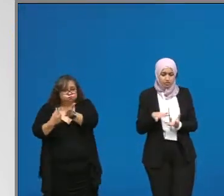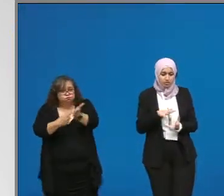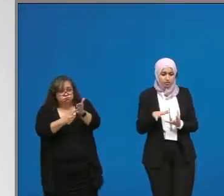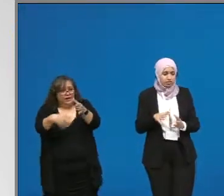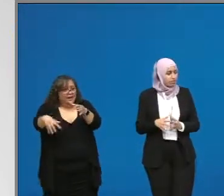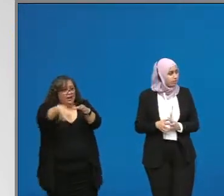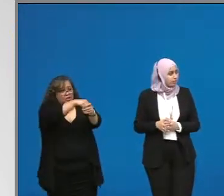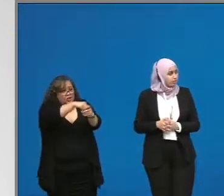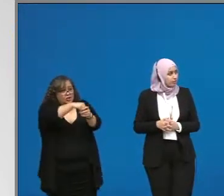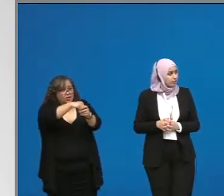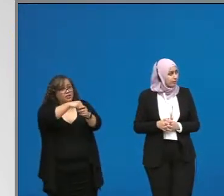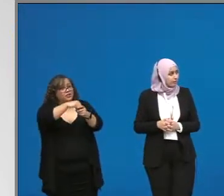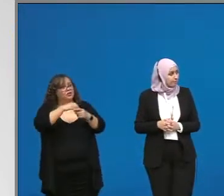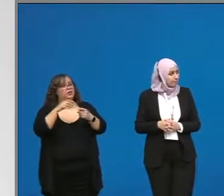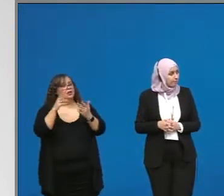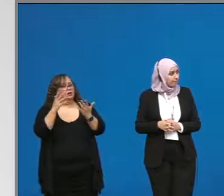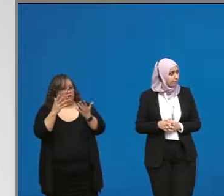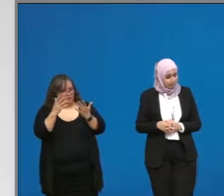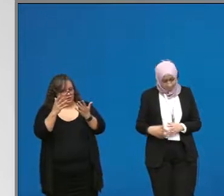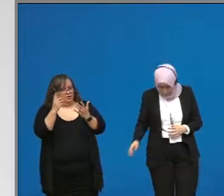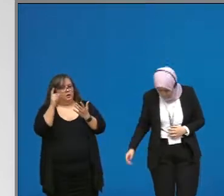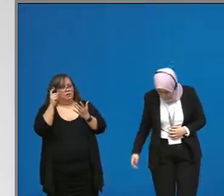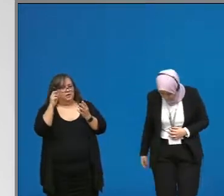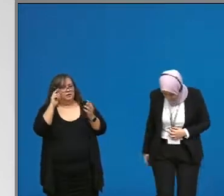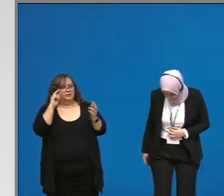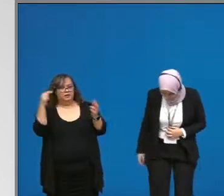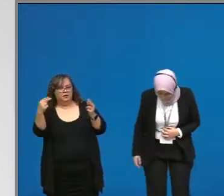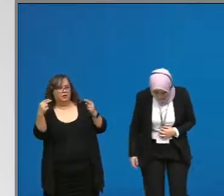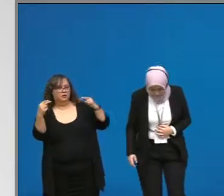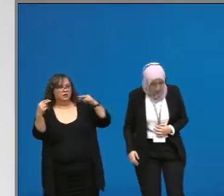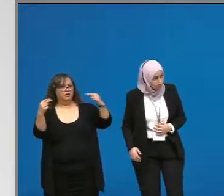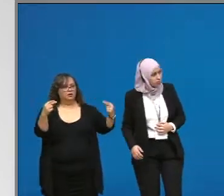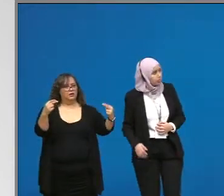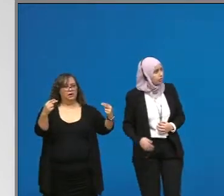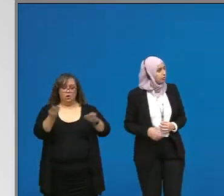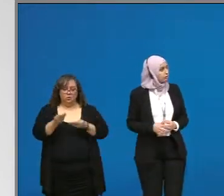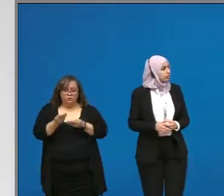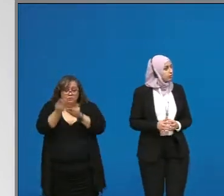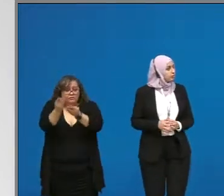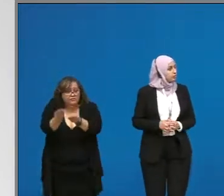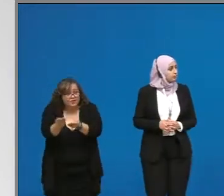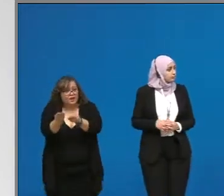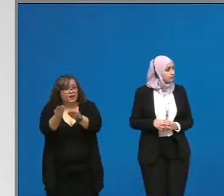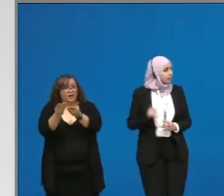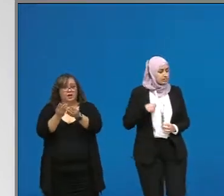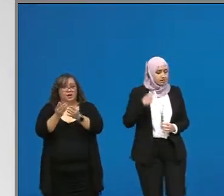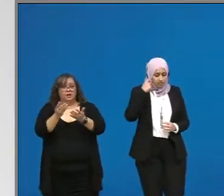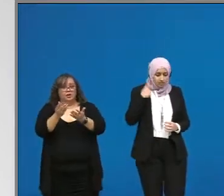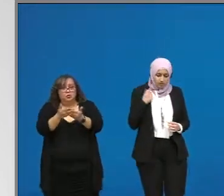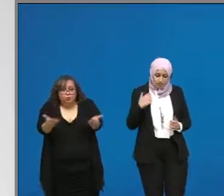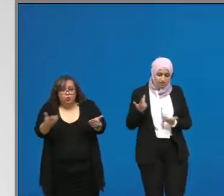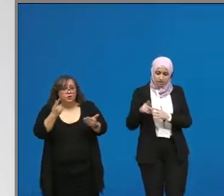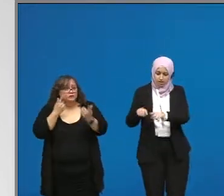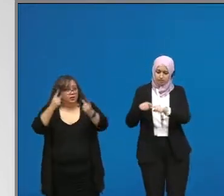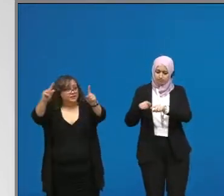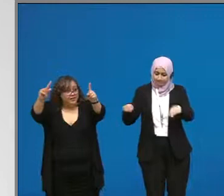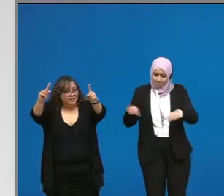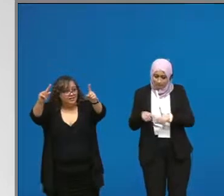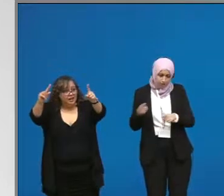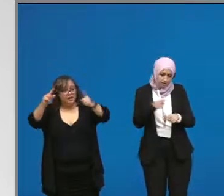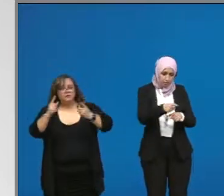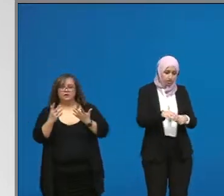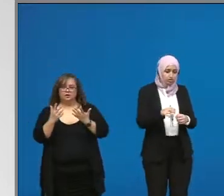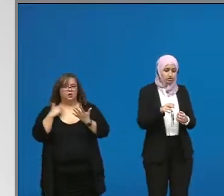to realize how if we supply these pupils with the tools to succeed, we can really, really start to propel and build on